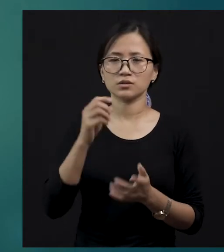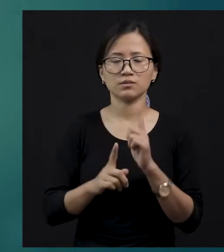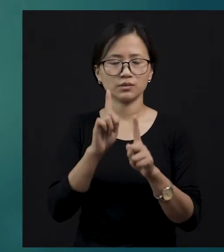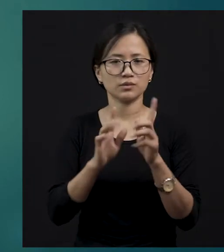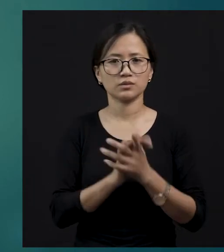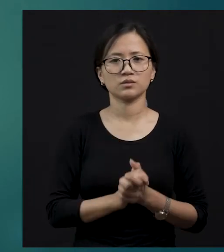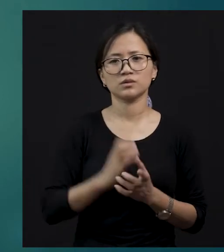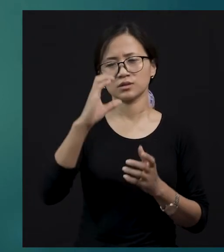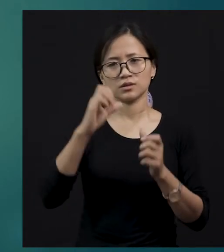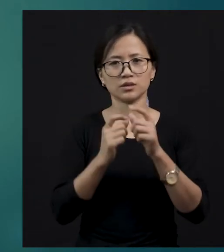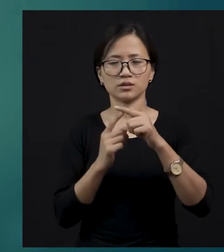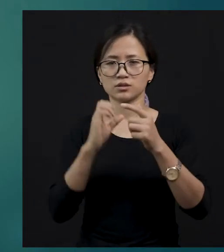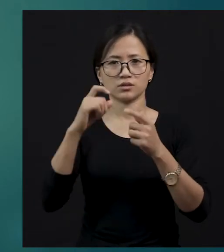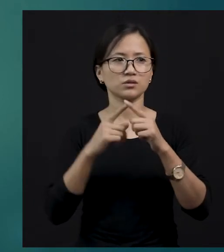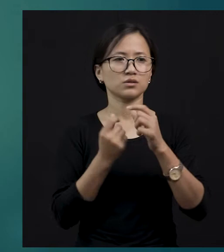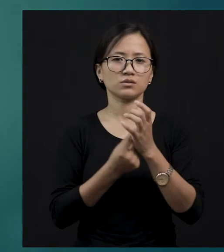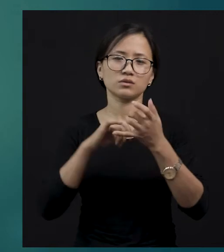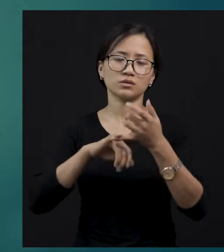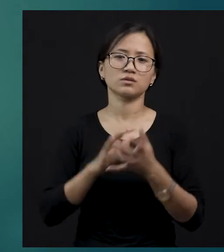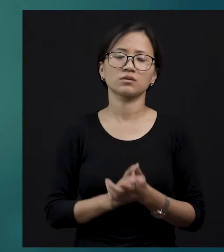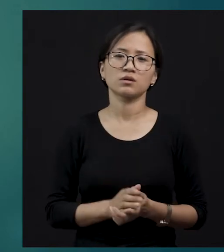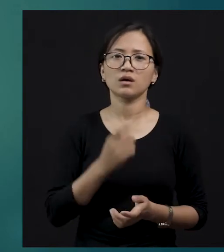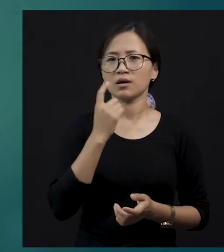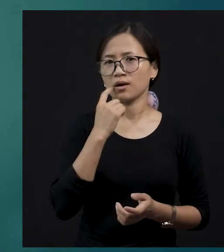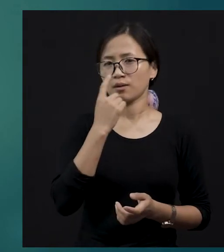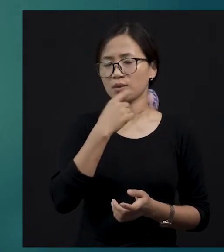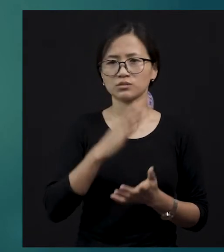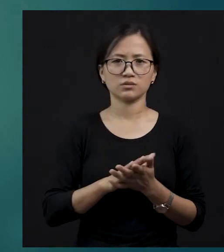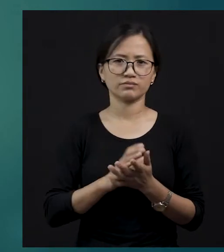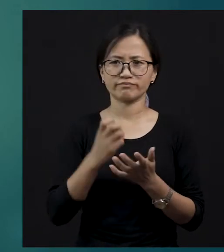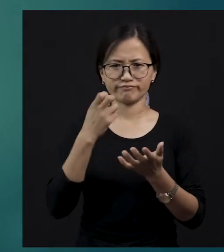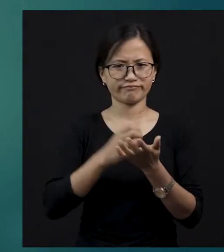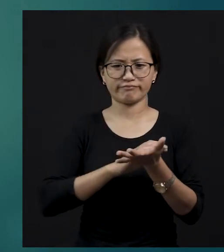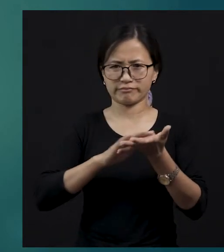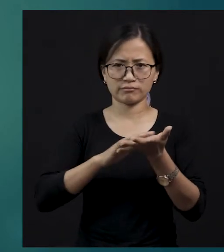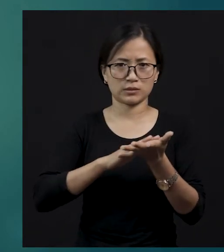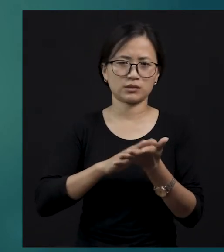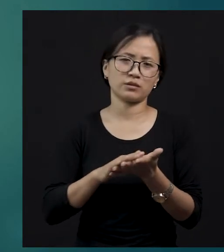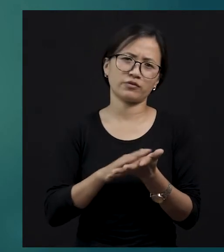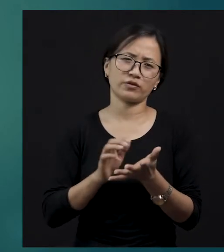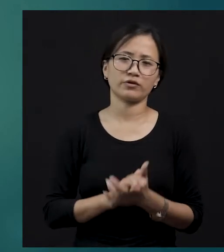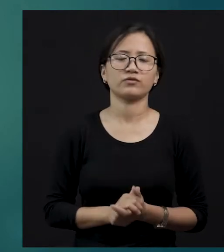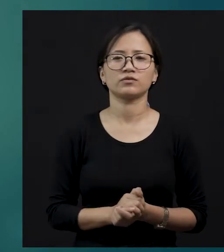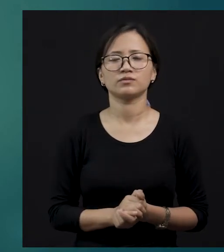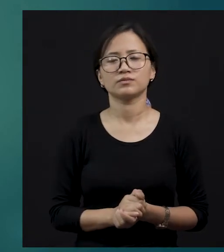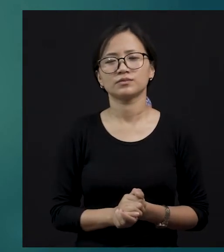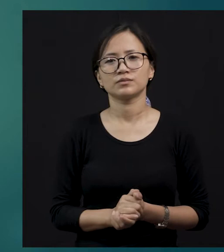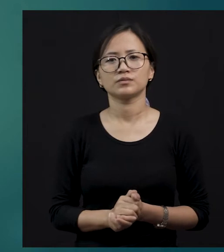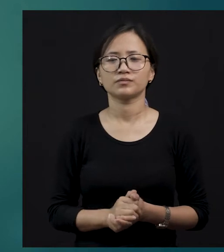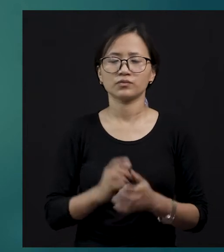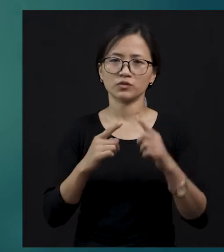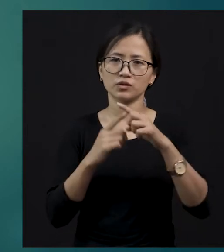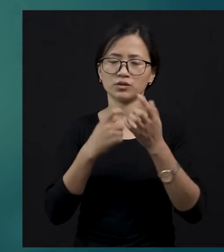plants, okay, the cactus that are found in the desert, because its mouth is rough, okay? The mouth of the camel is very tough that the